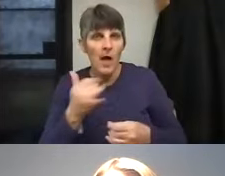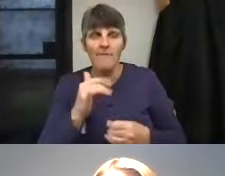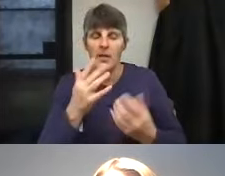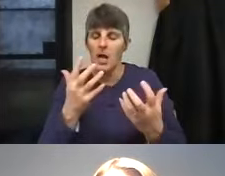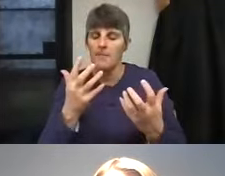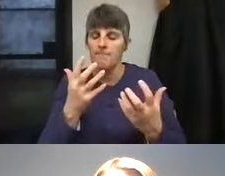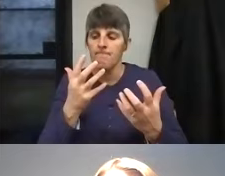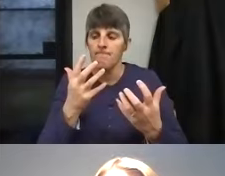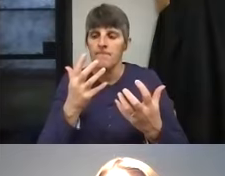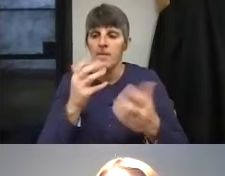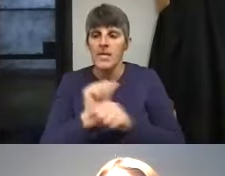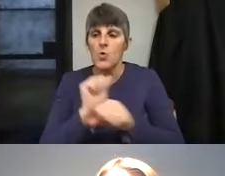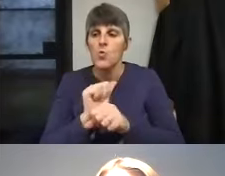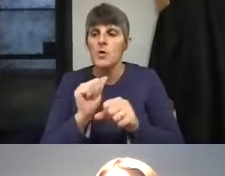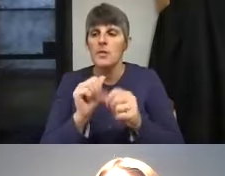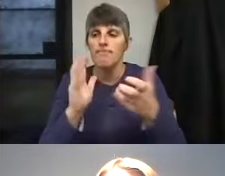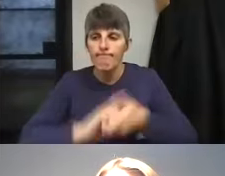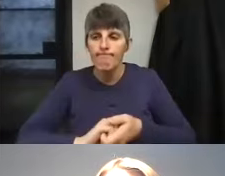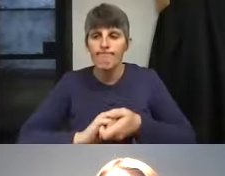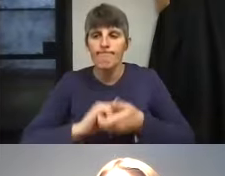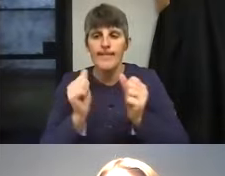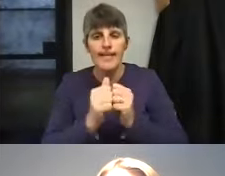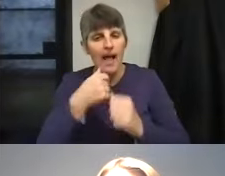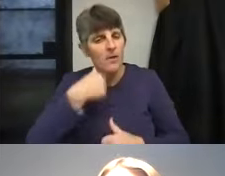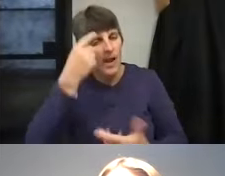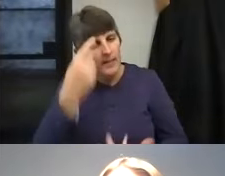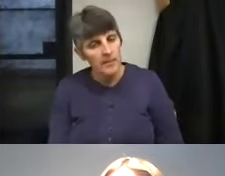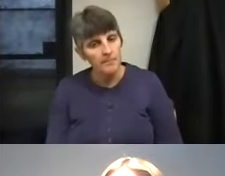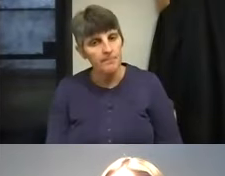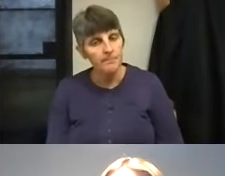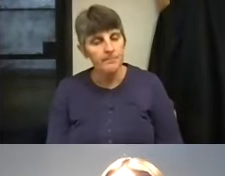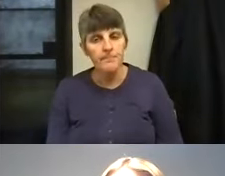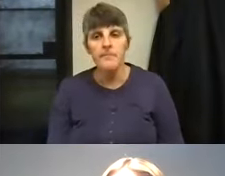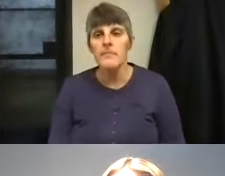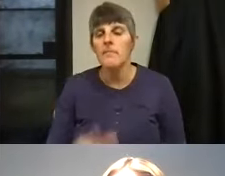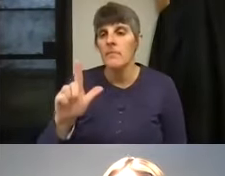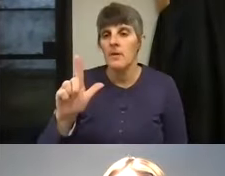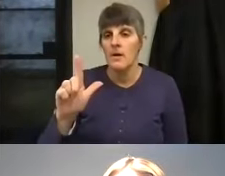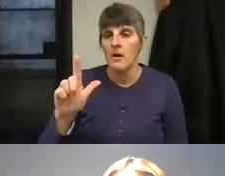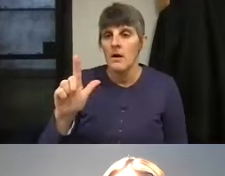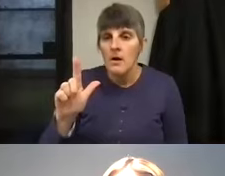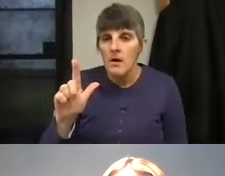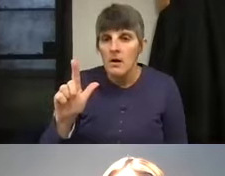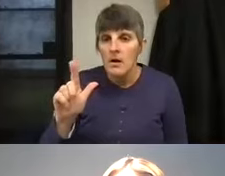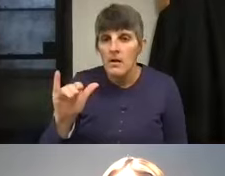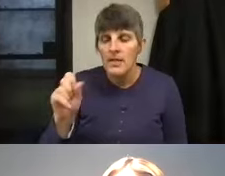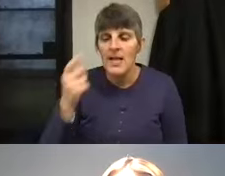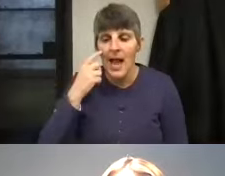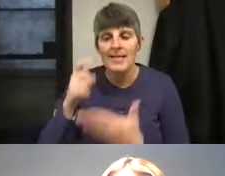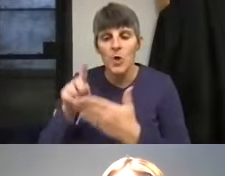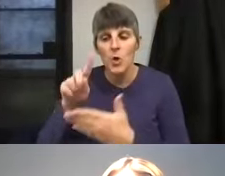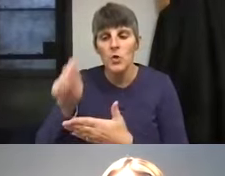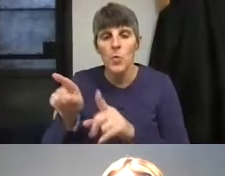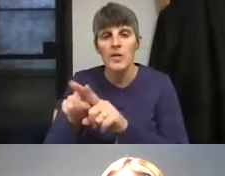works more like together, I think. I did notice the question too, that can